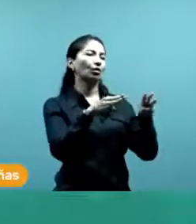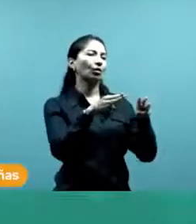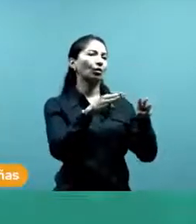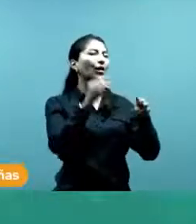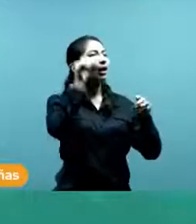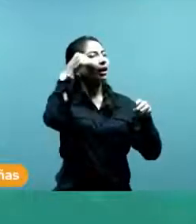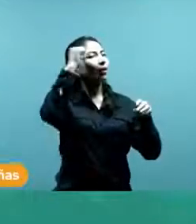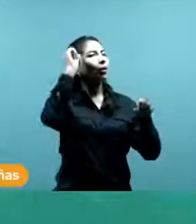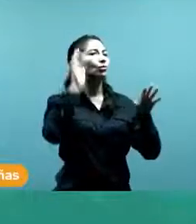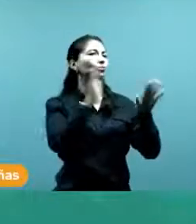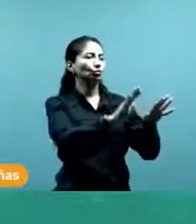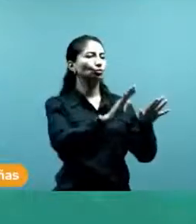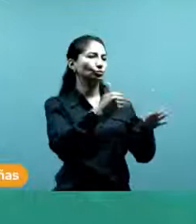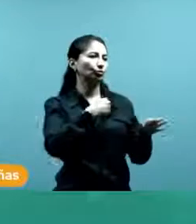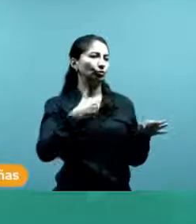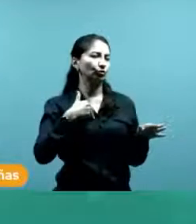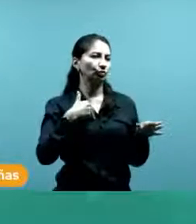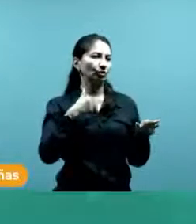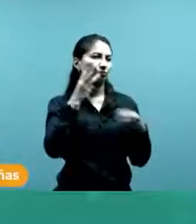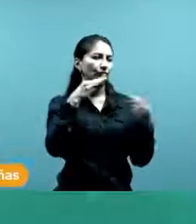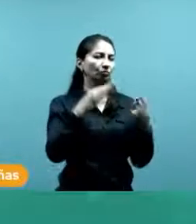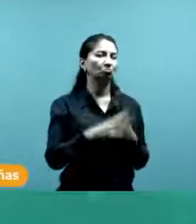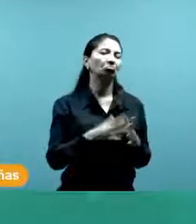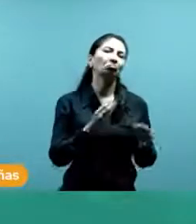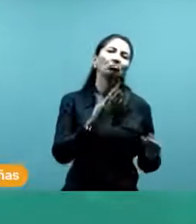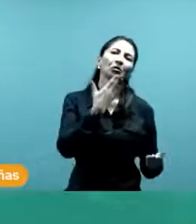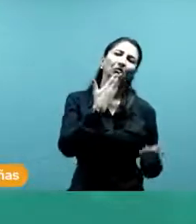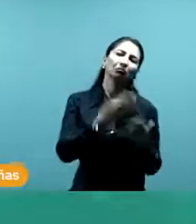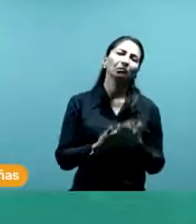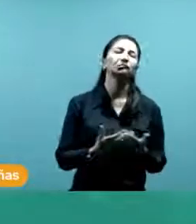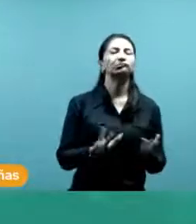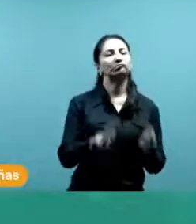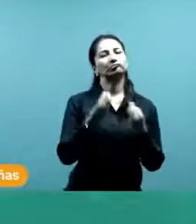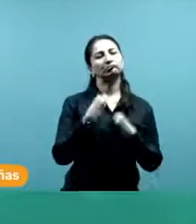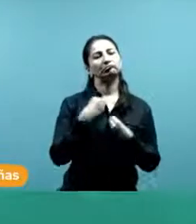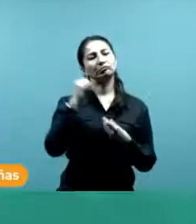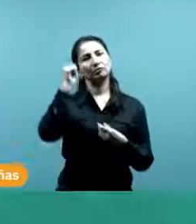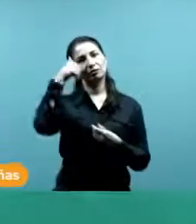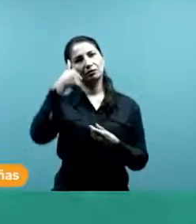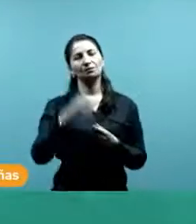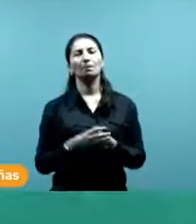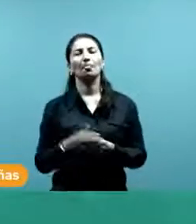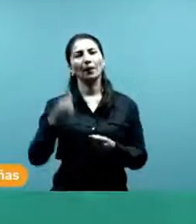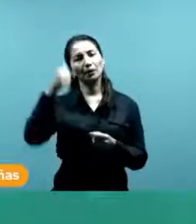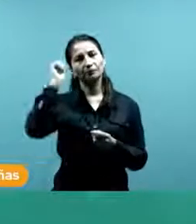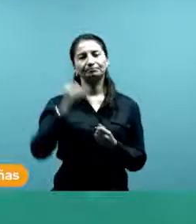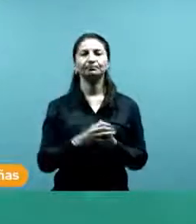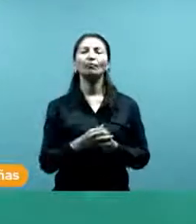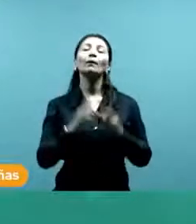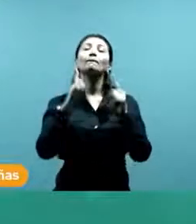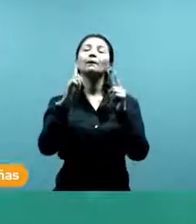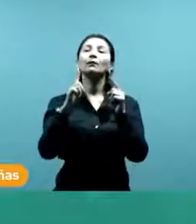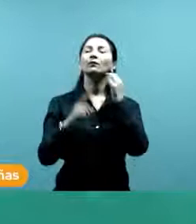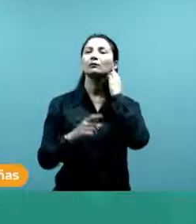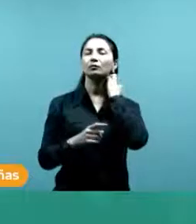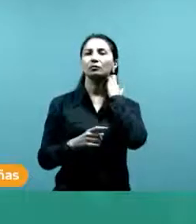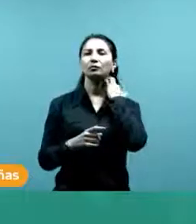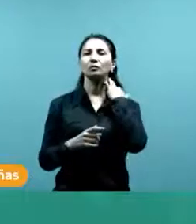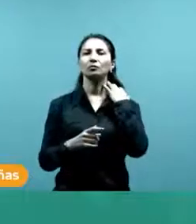gesture, but what we will do is this, is to send books to the school of the same value, of the